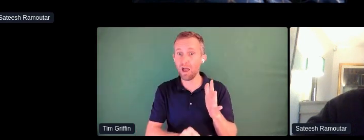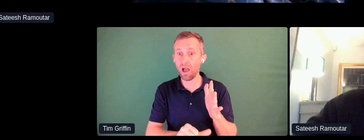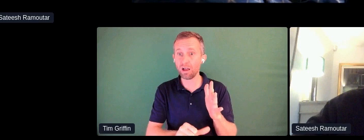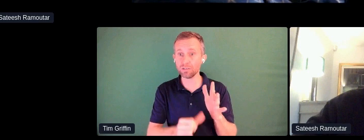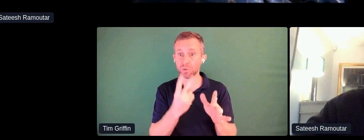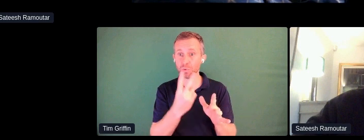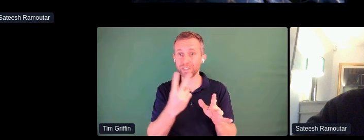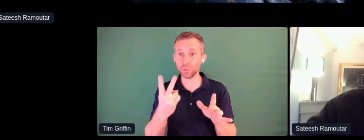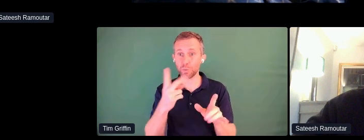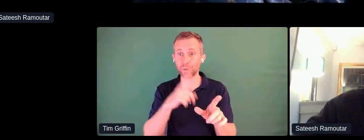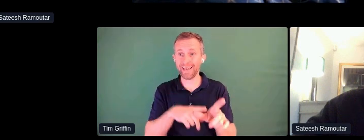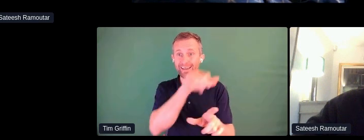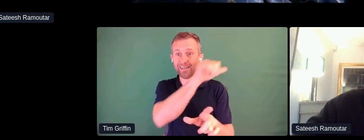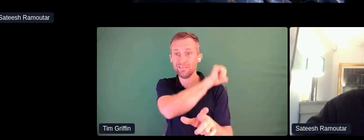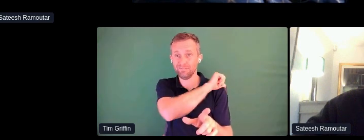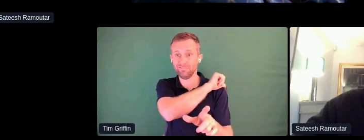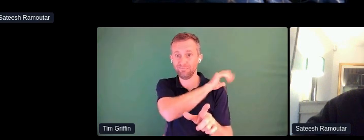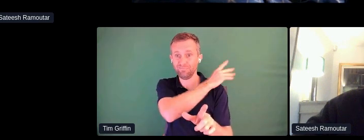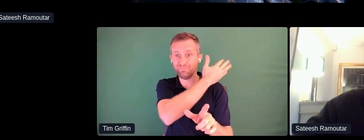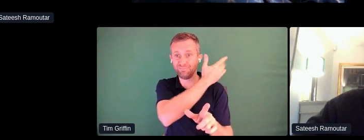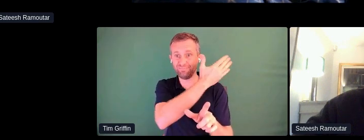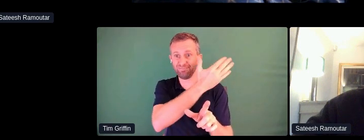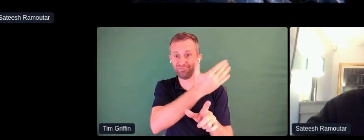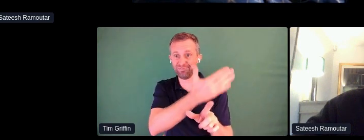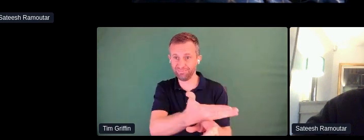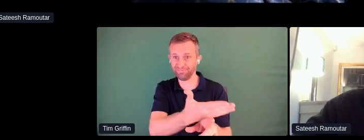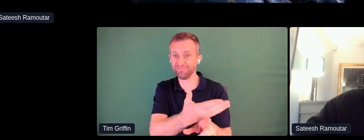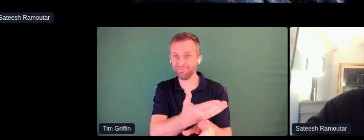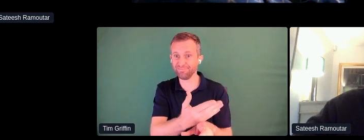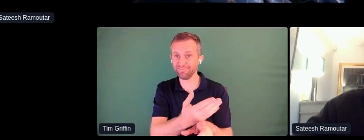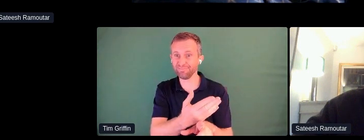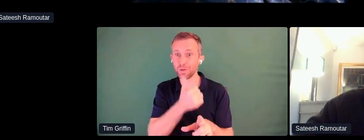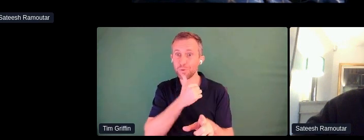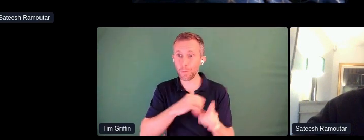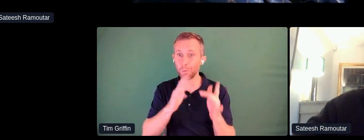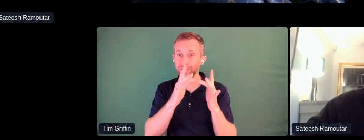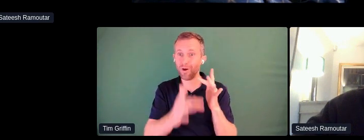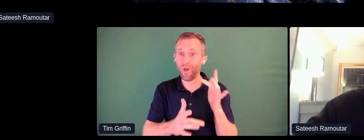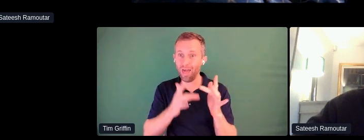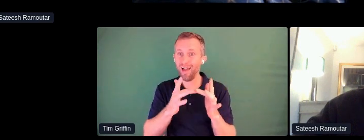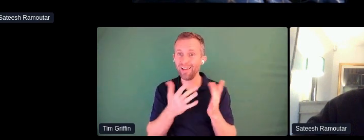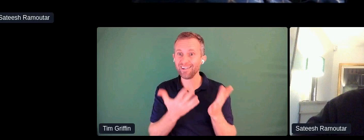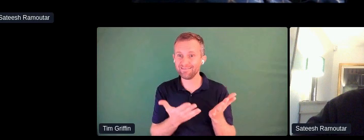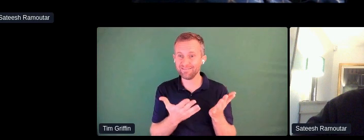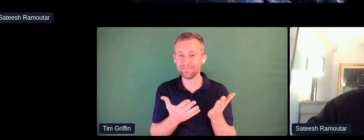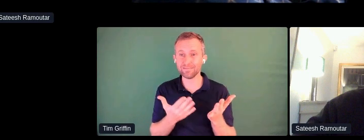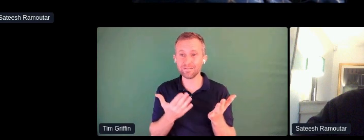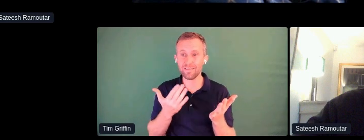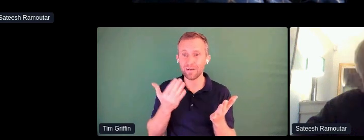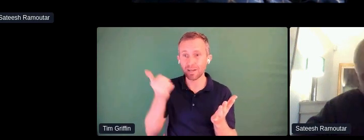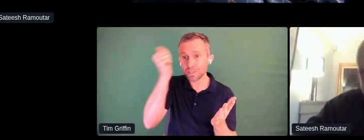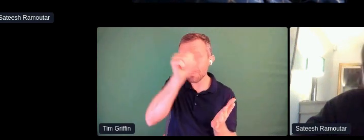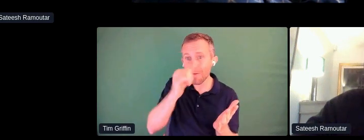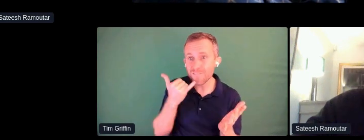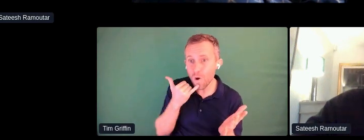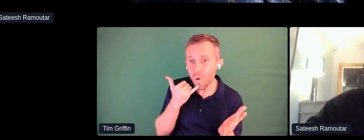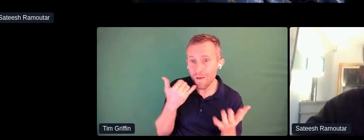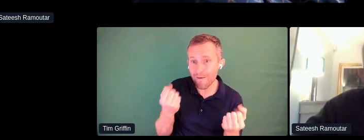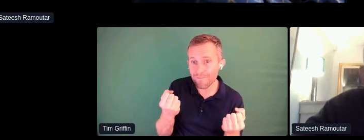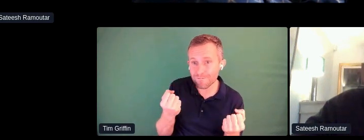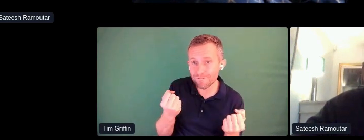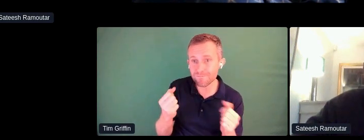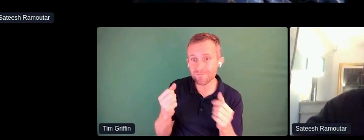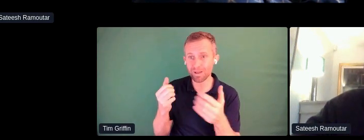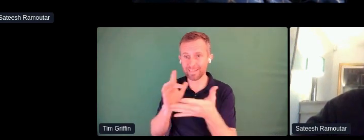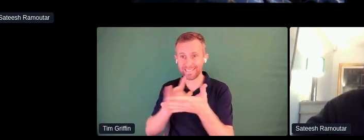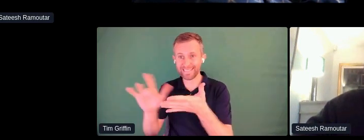2023, he's actually been online now for 22 years. He has a smartphone and a tablet. He's competent online. not particularly fast, but